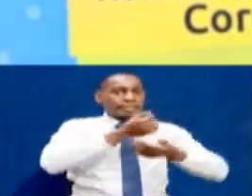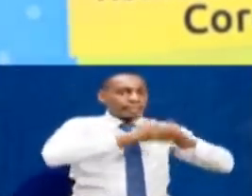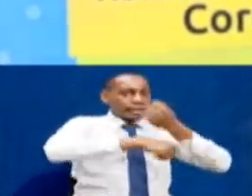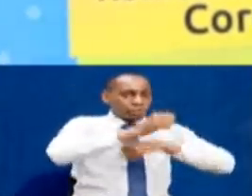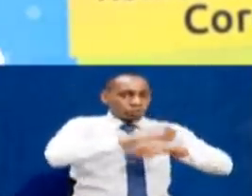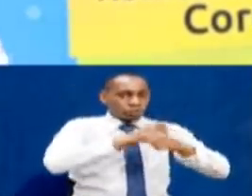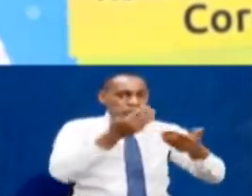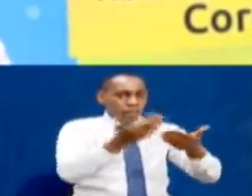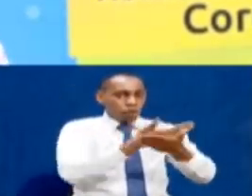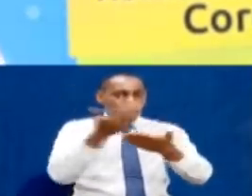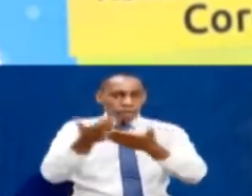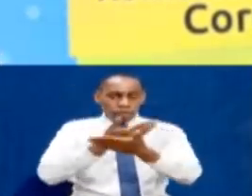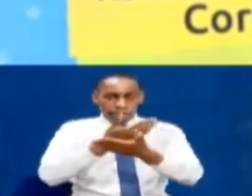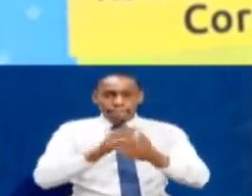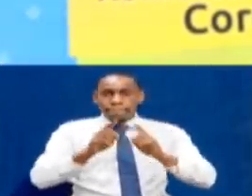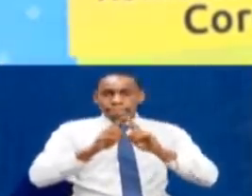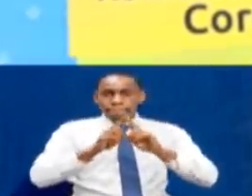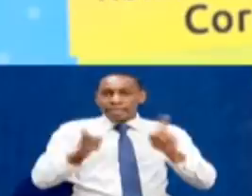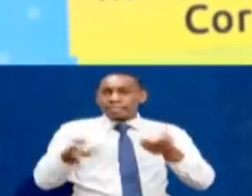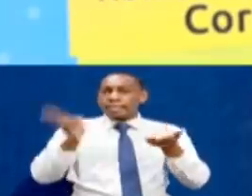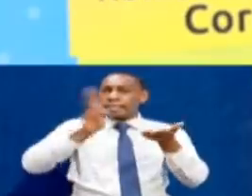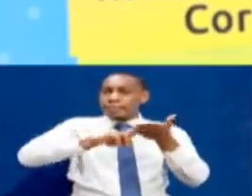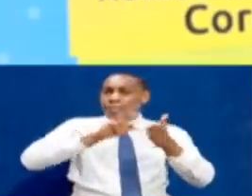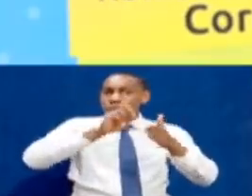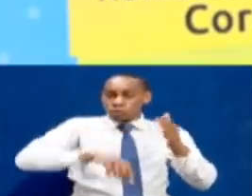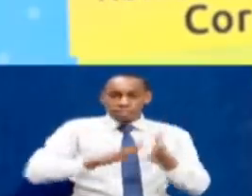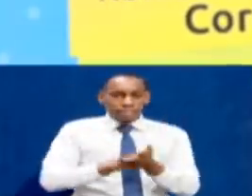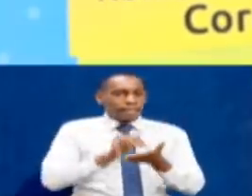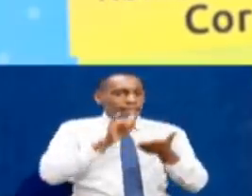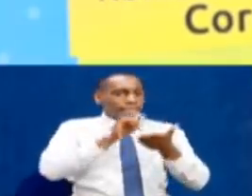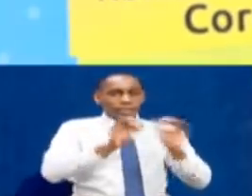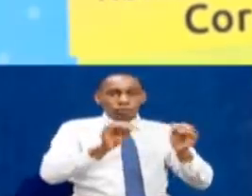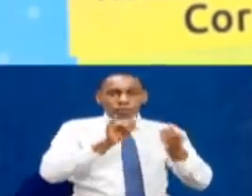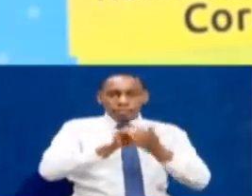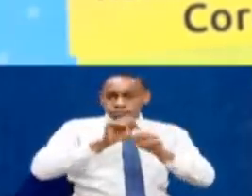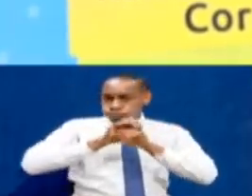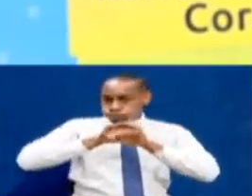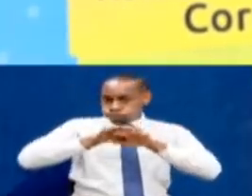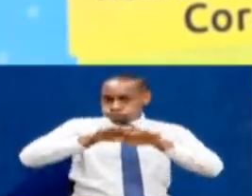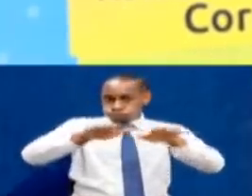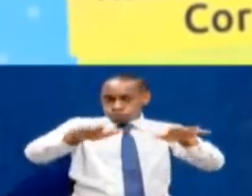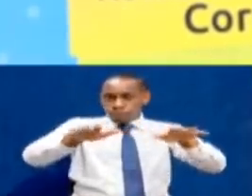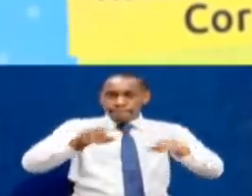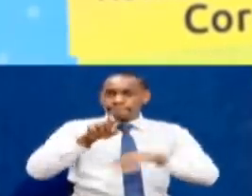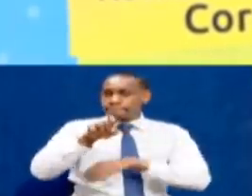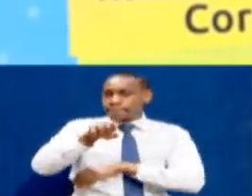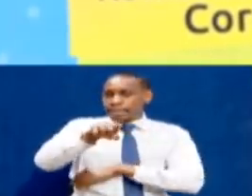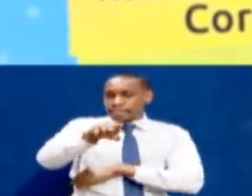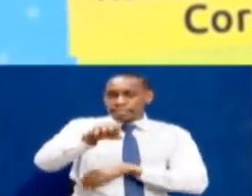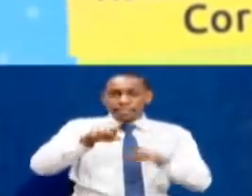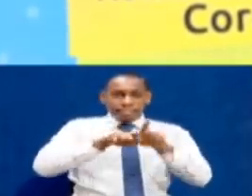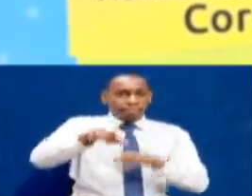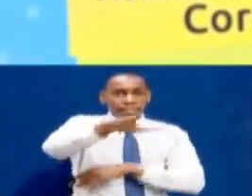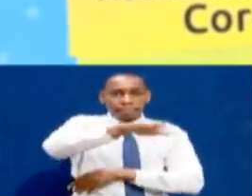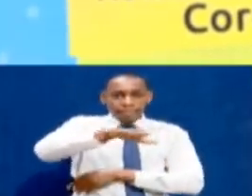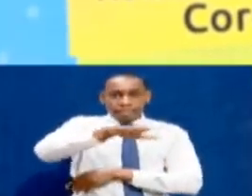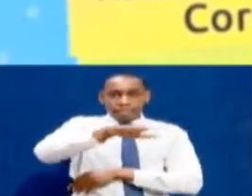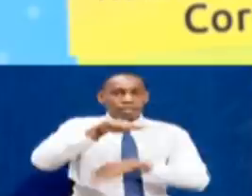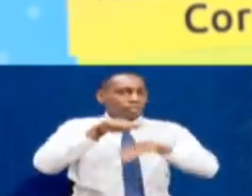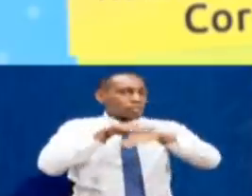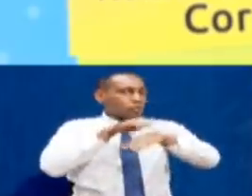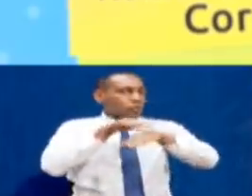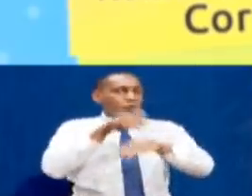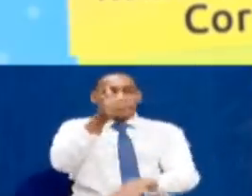action. But I repeat that it is not that the transmission of the virus in those areas has